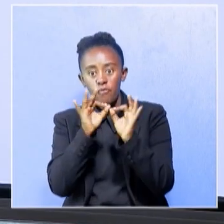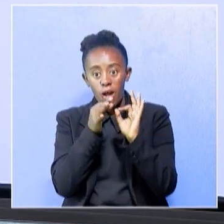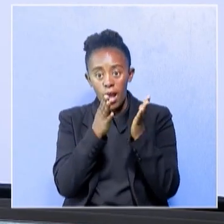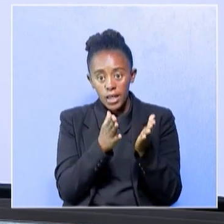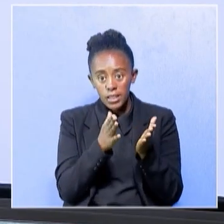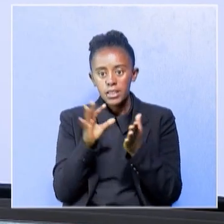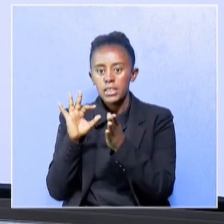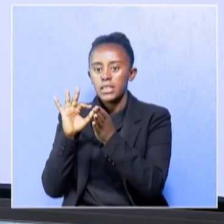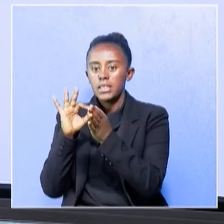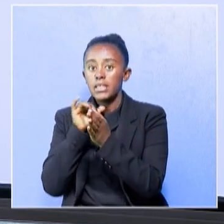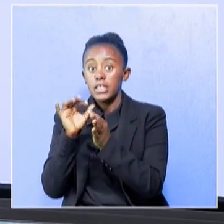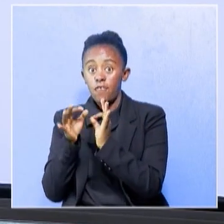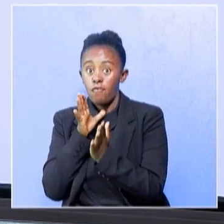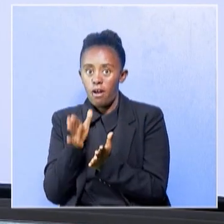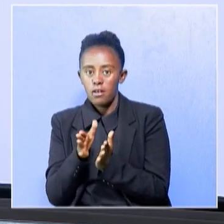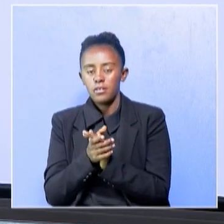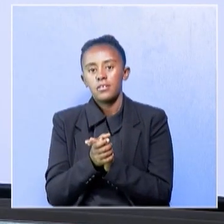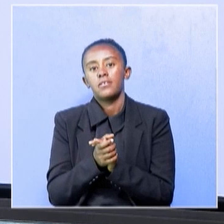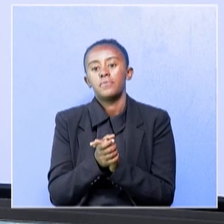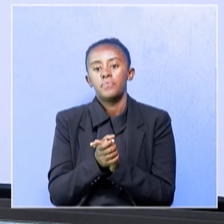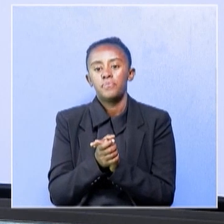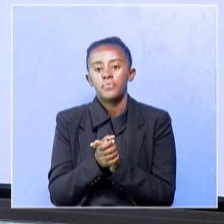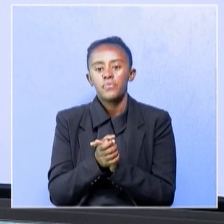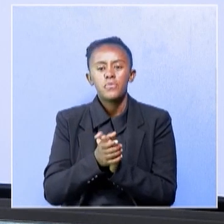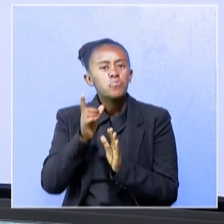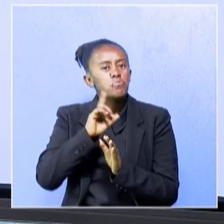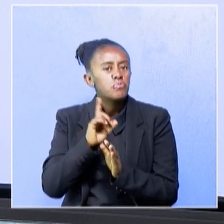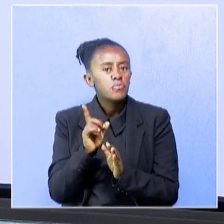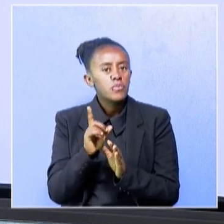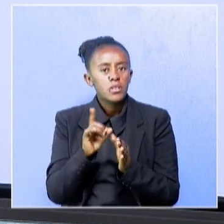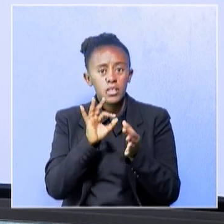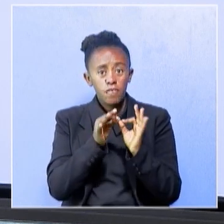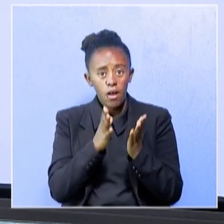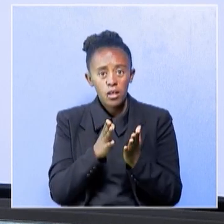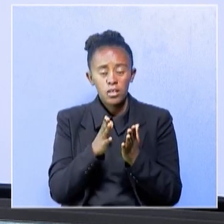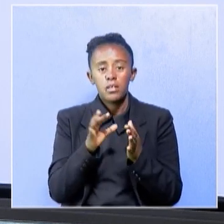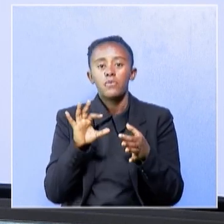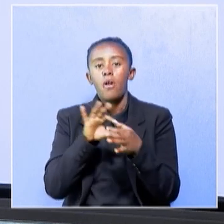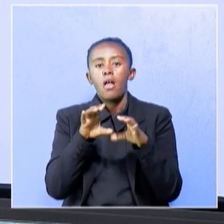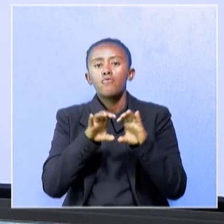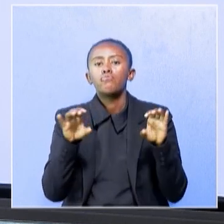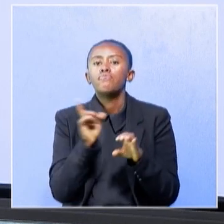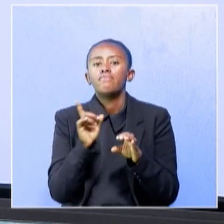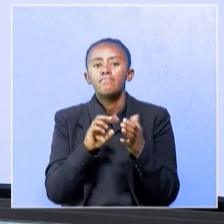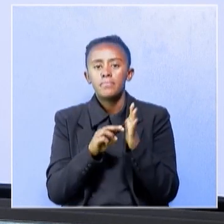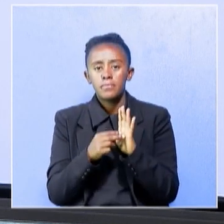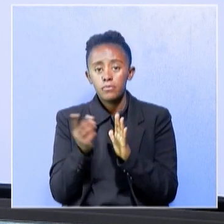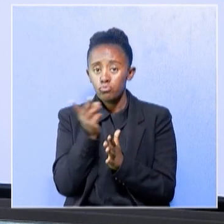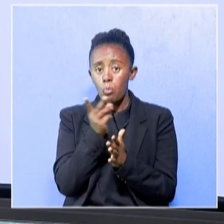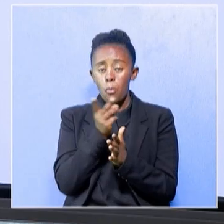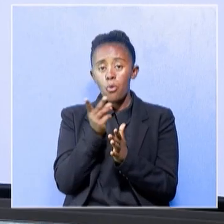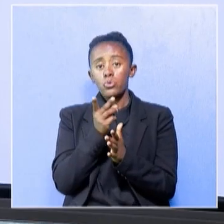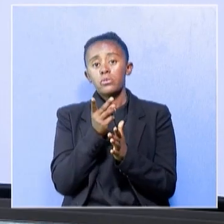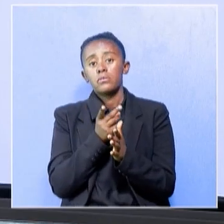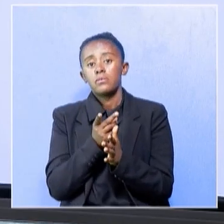and non-defining relative clauses. What do you mean by that, defining relative clauses? You remember, students, in both